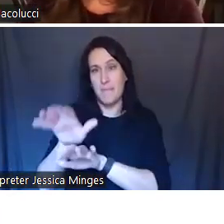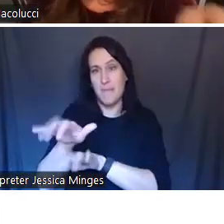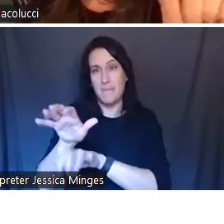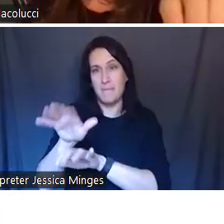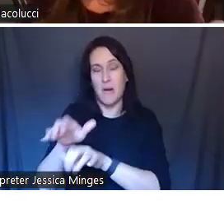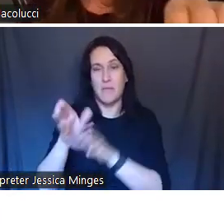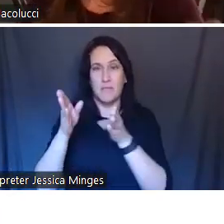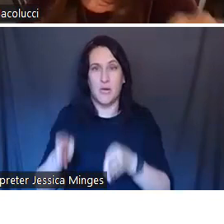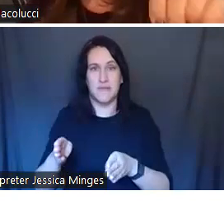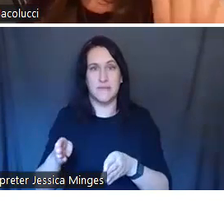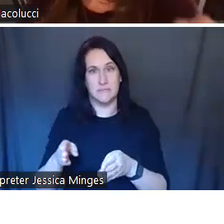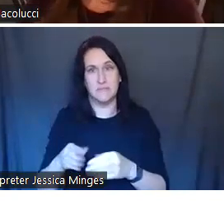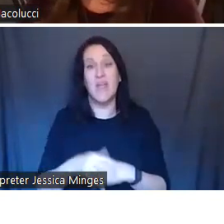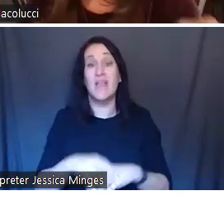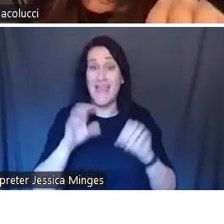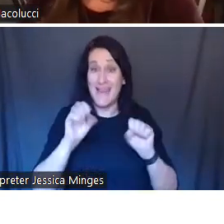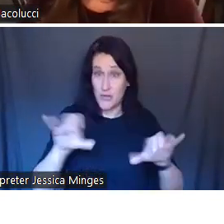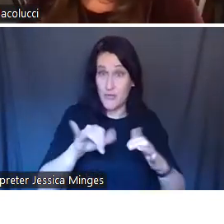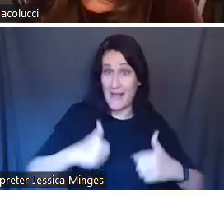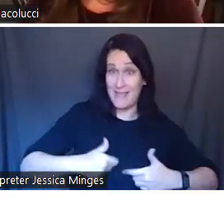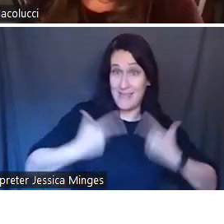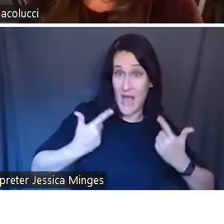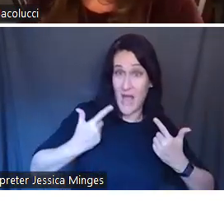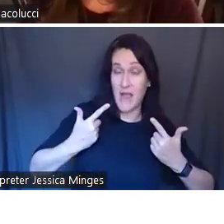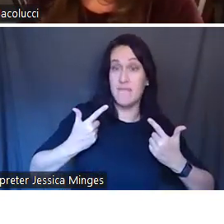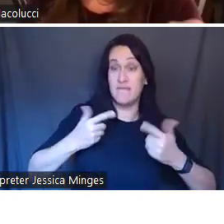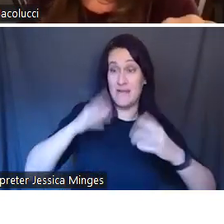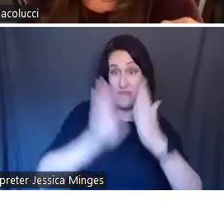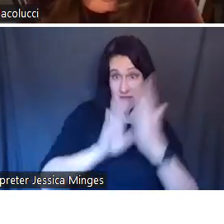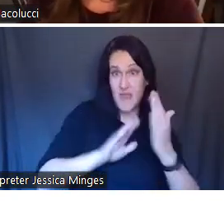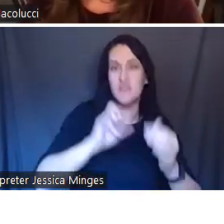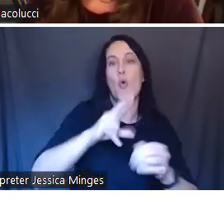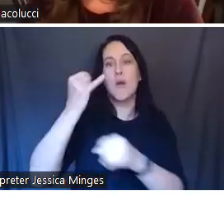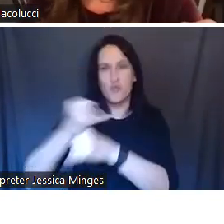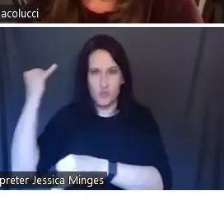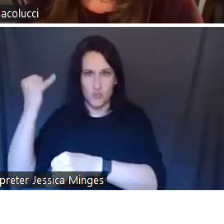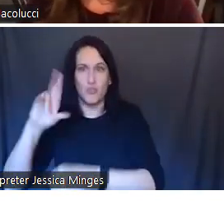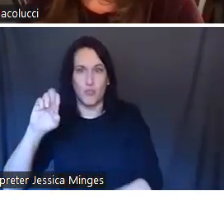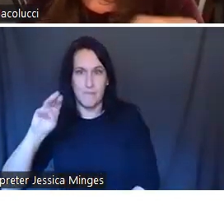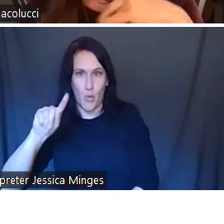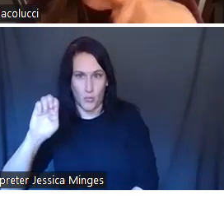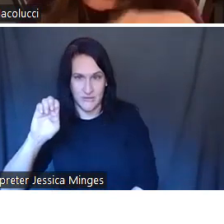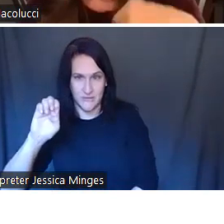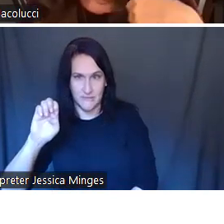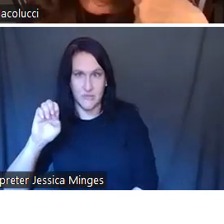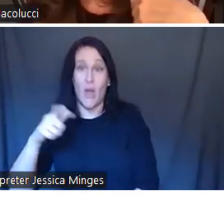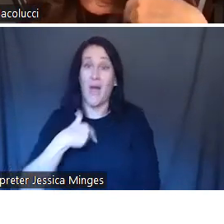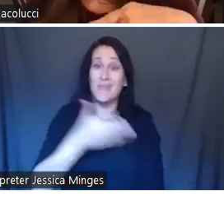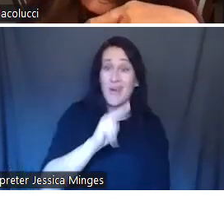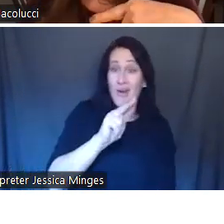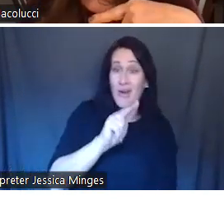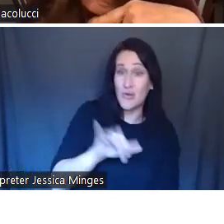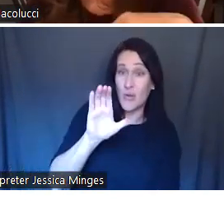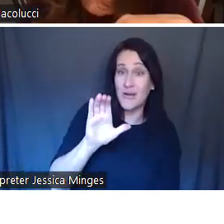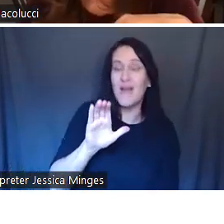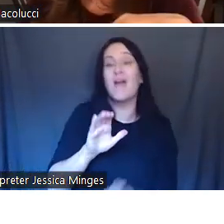transcribing. So that can be done either live or remotely. In this case, it was done remotely. I was in New York. The CART transcriber was